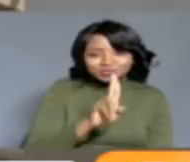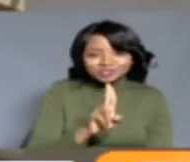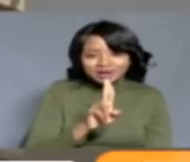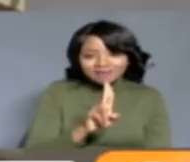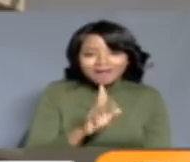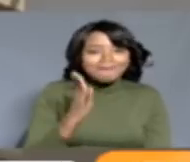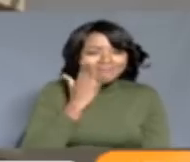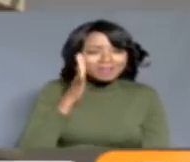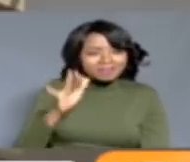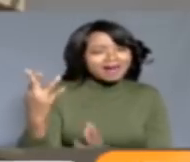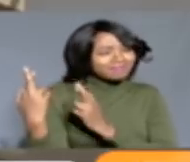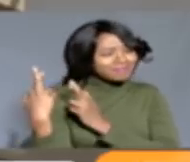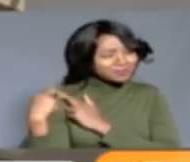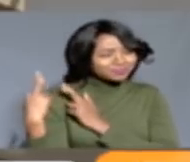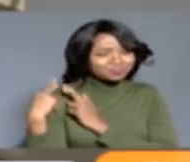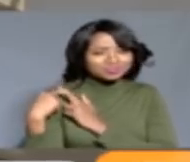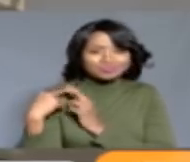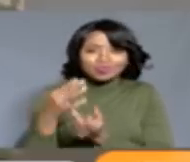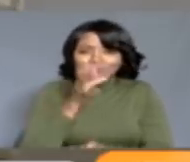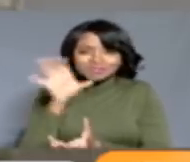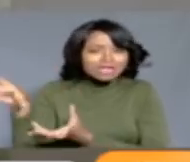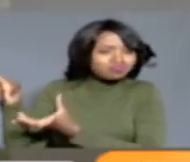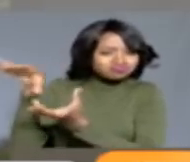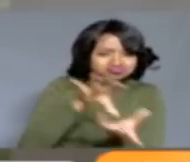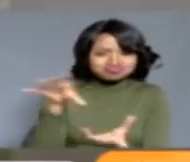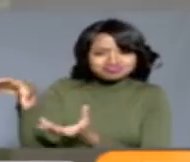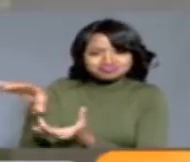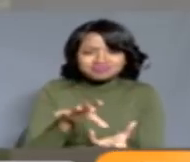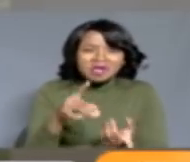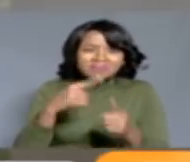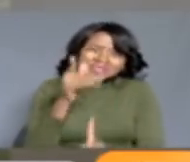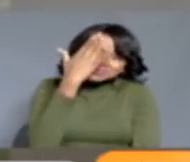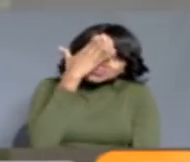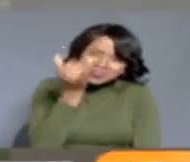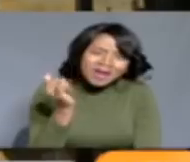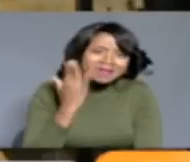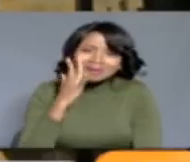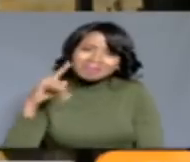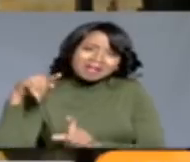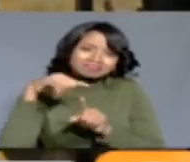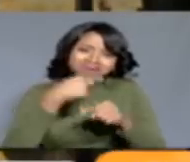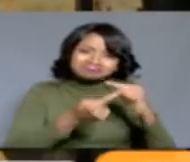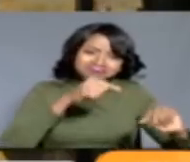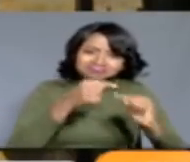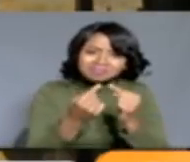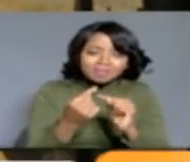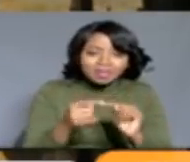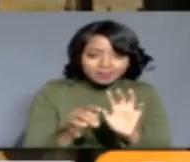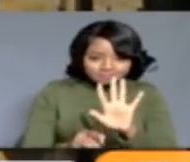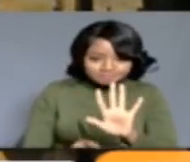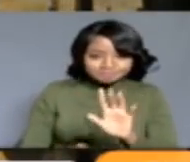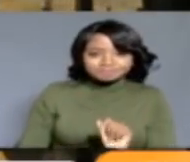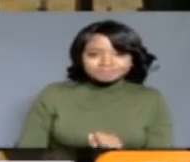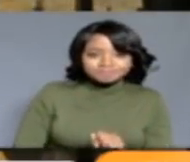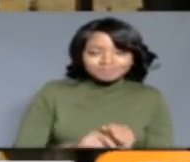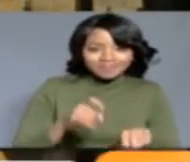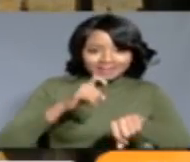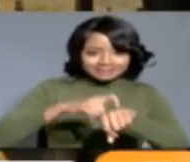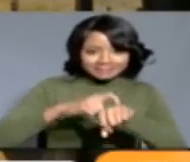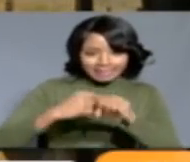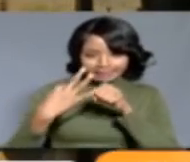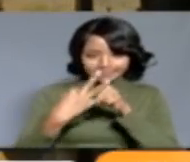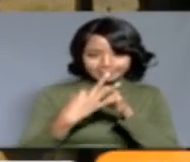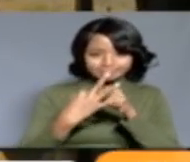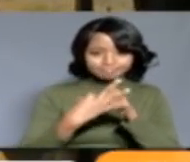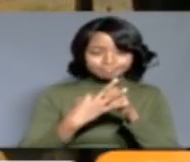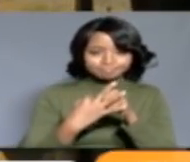to have inflicted these severe injuries. But what would drive her to that extent? Kafka Sambili, mom,